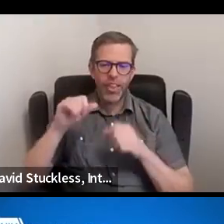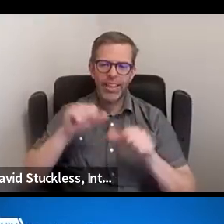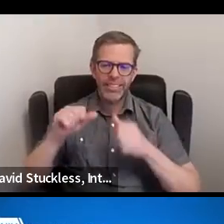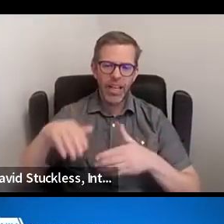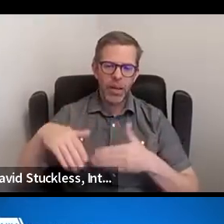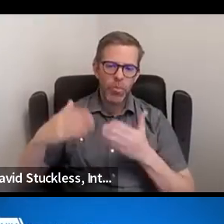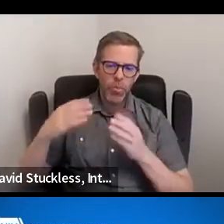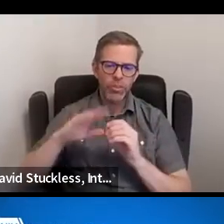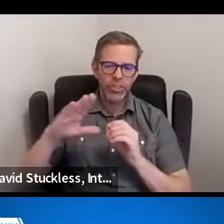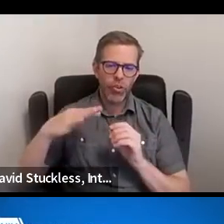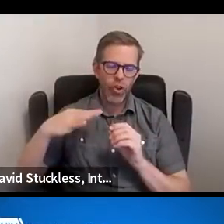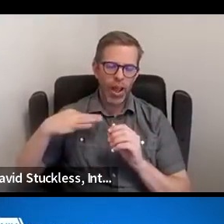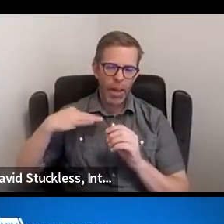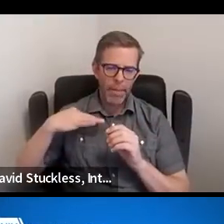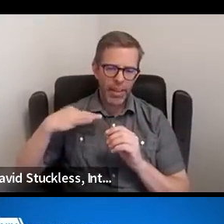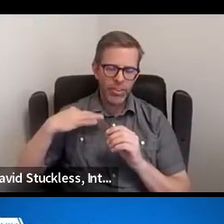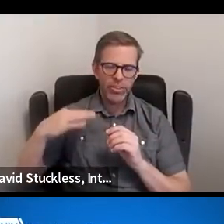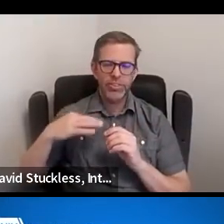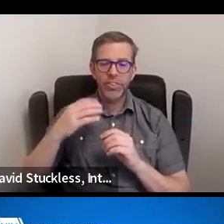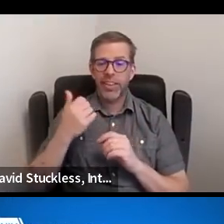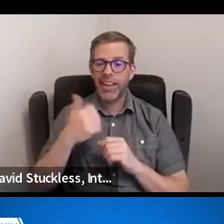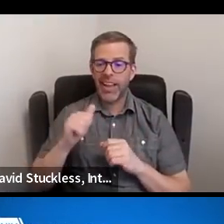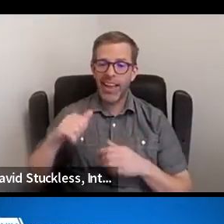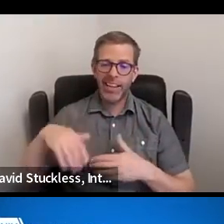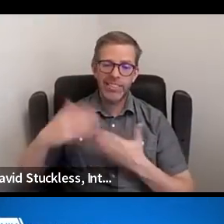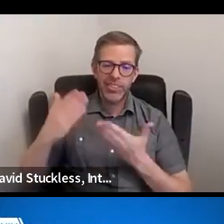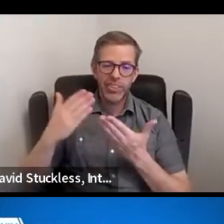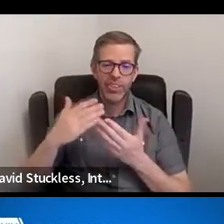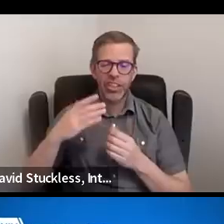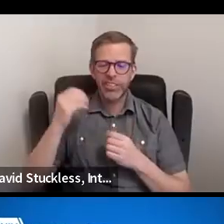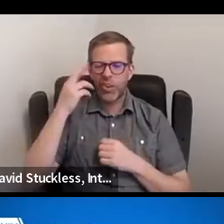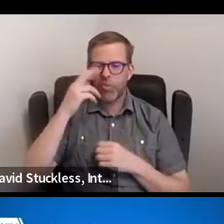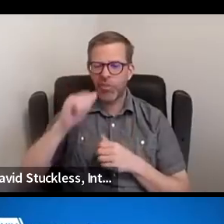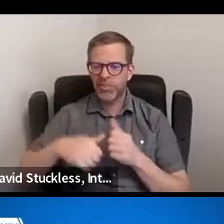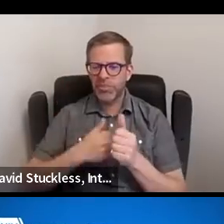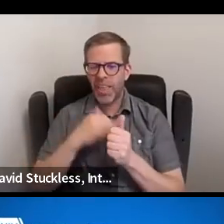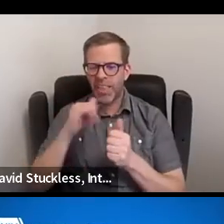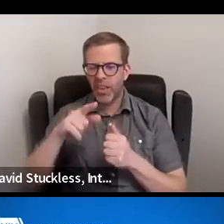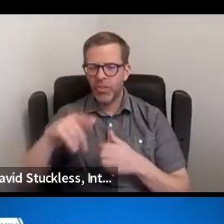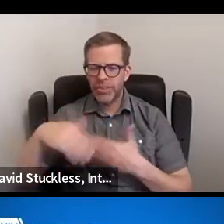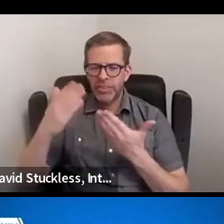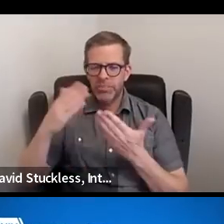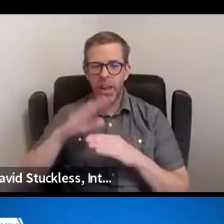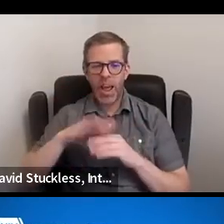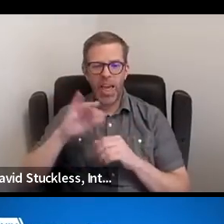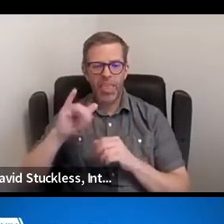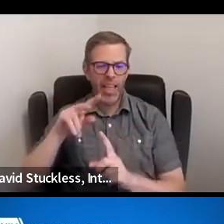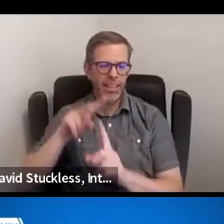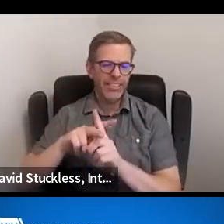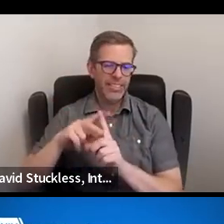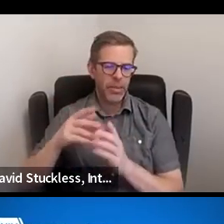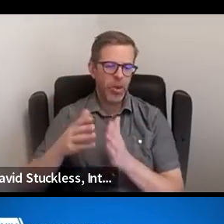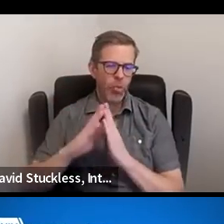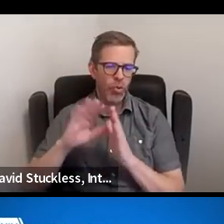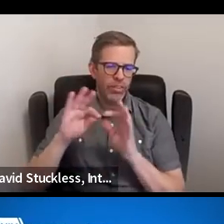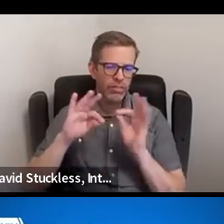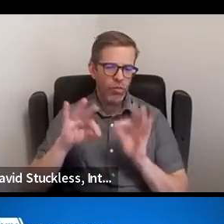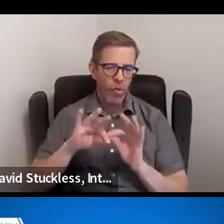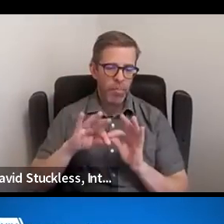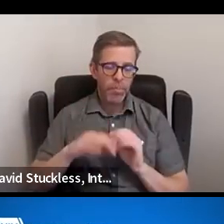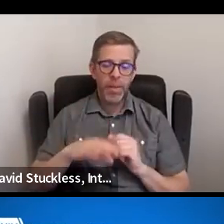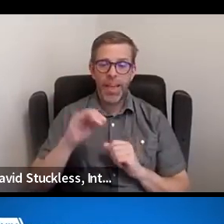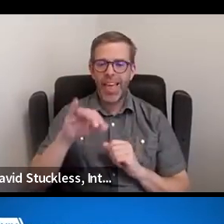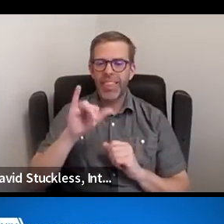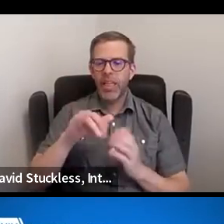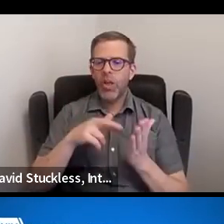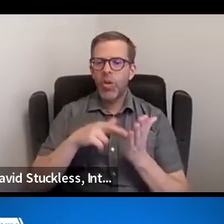in the application, any suggestions and rationale you may have submitted on the assignment request form, and those